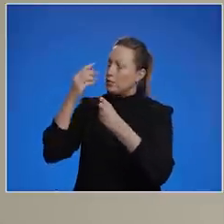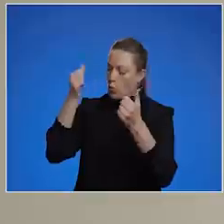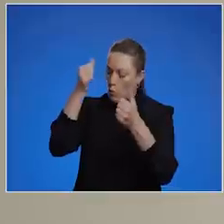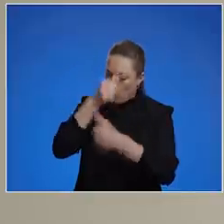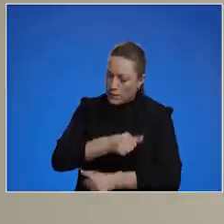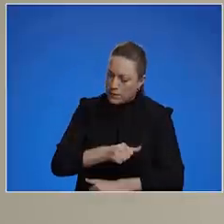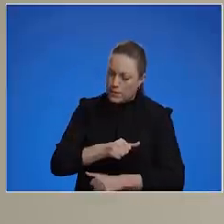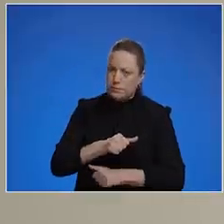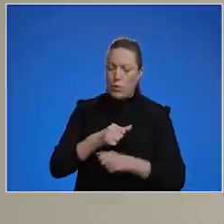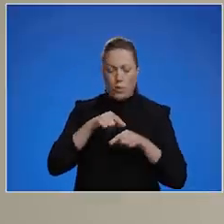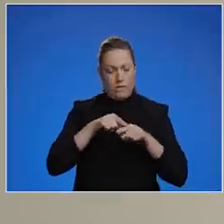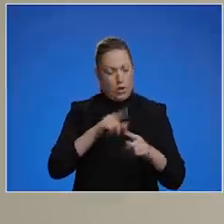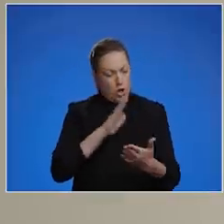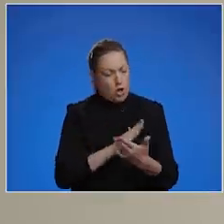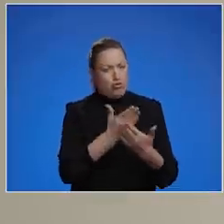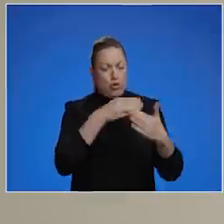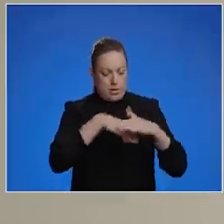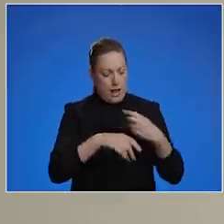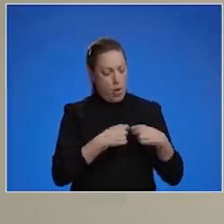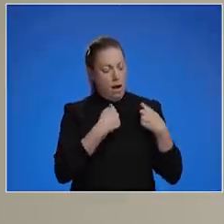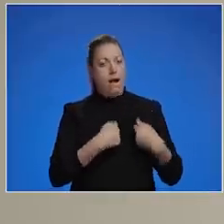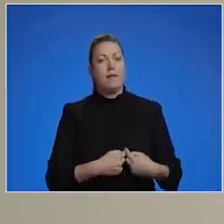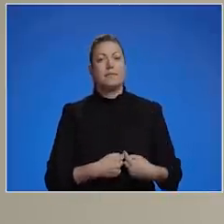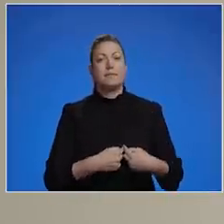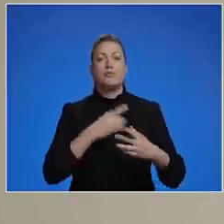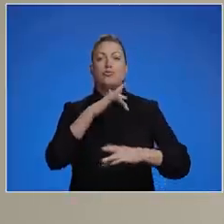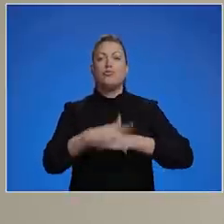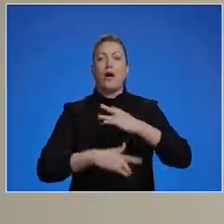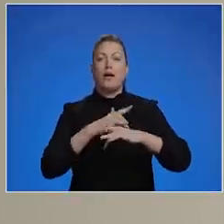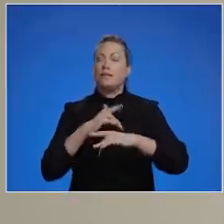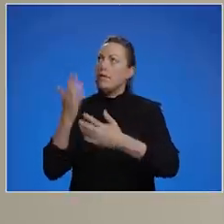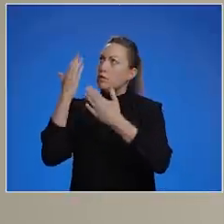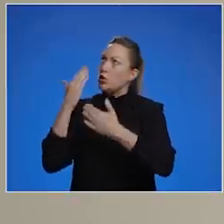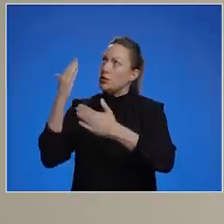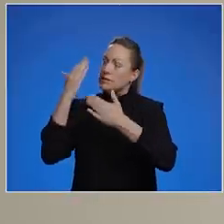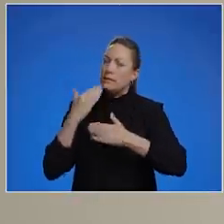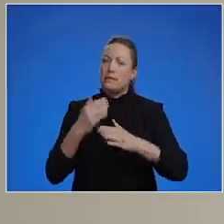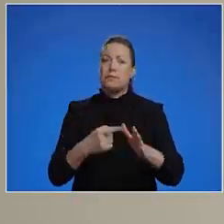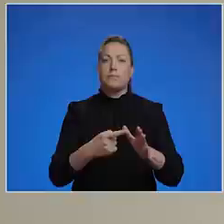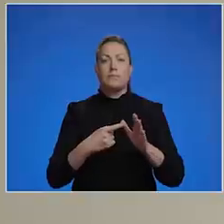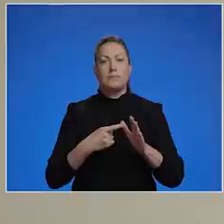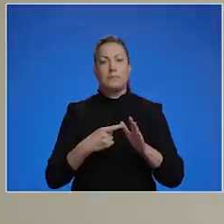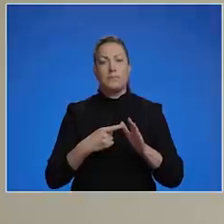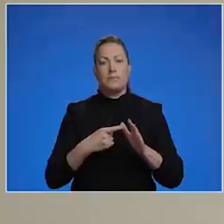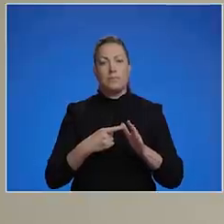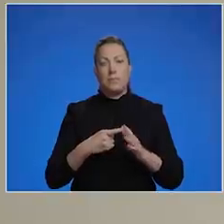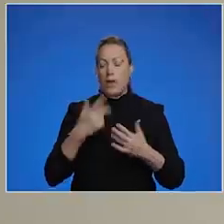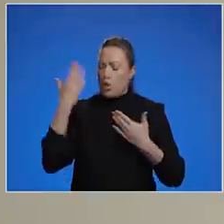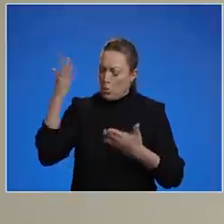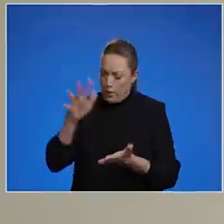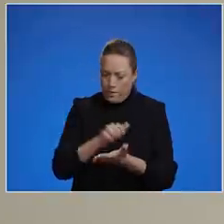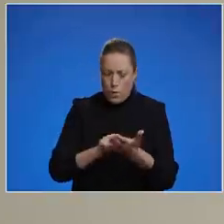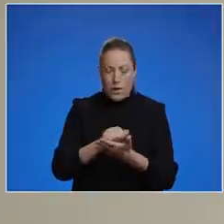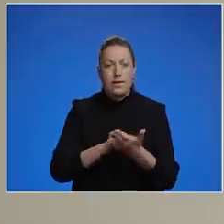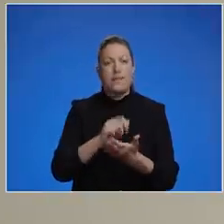wisdom and write your truth in our inmost heart. Christ, have mercy. Christ, have mercy. You forgive sins